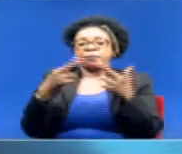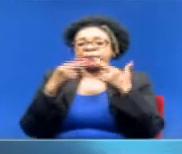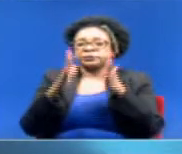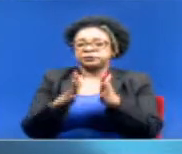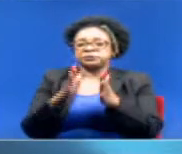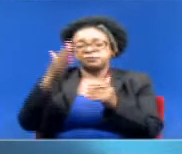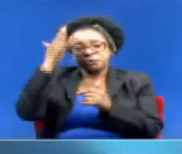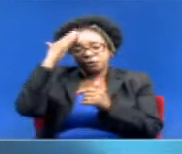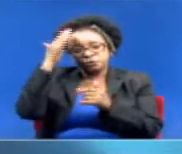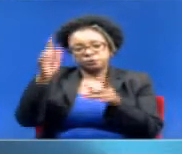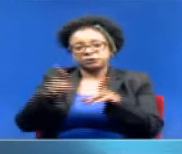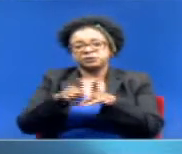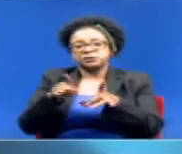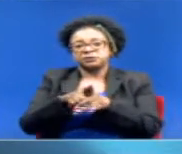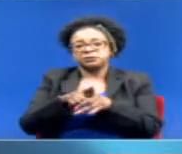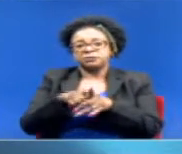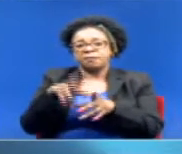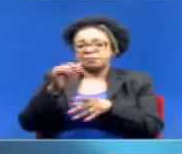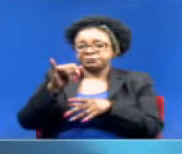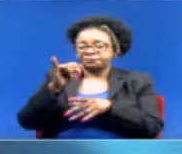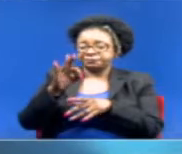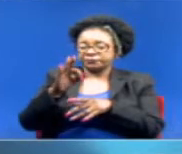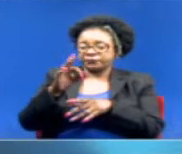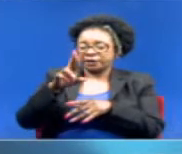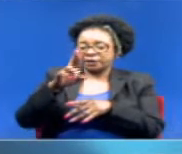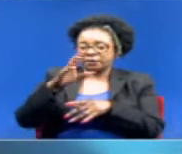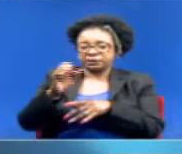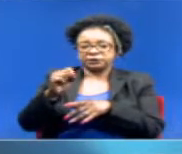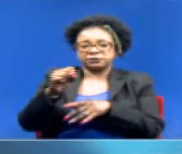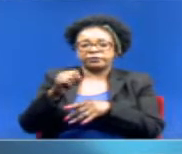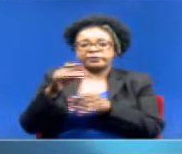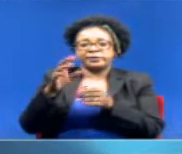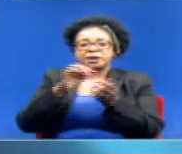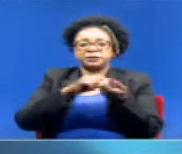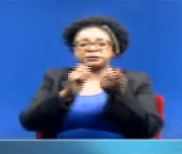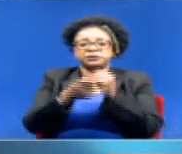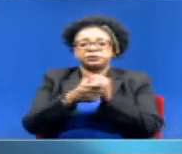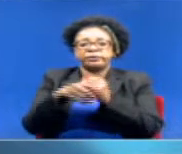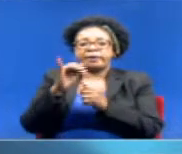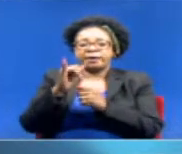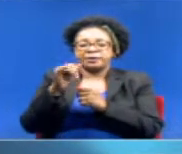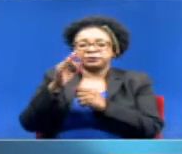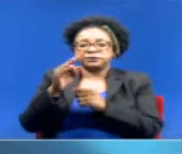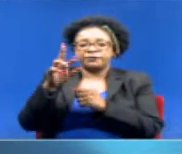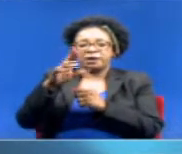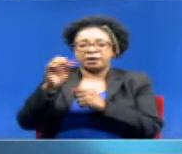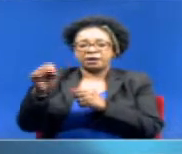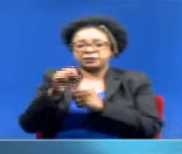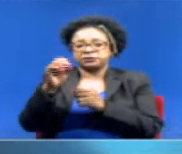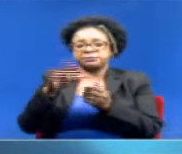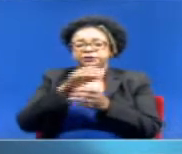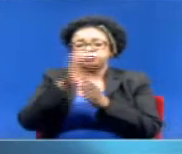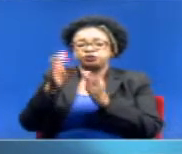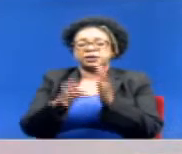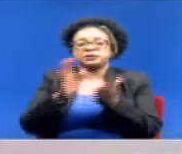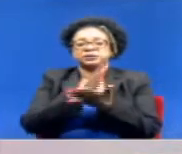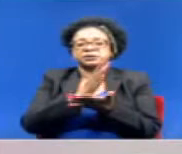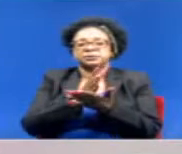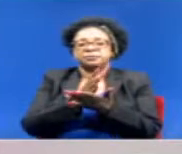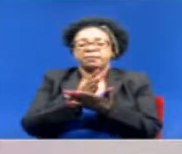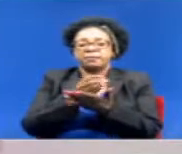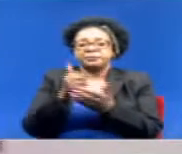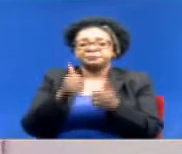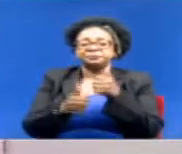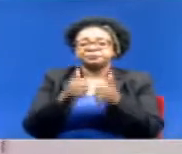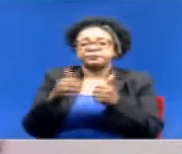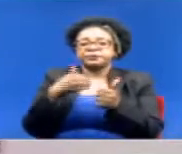as IFRS17. And the transition to IFRS17 by the insurance sector means players will now